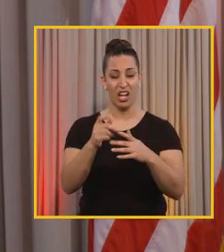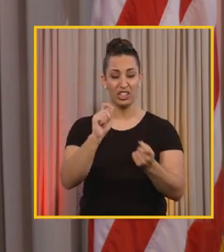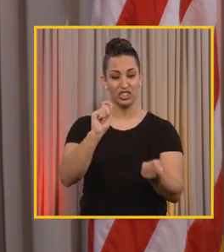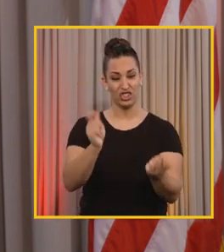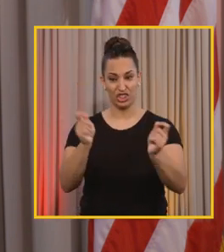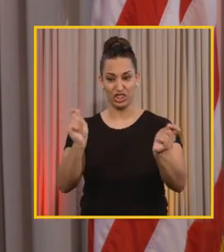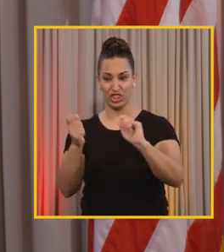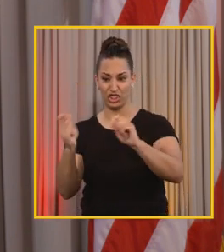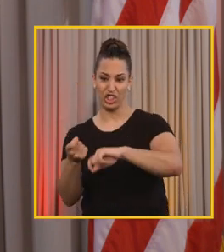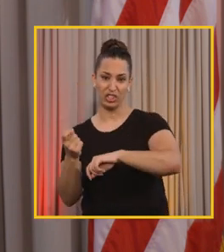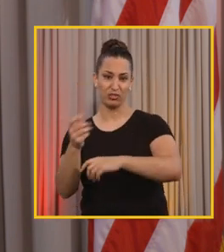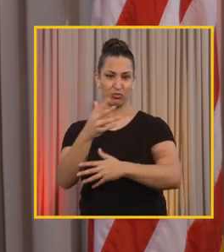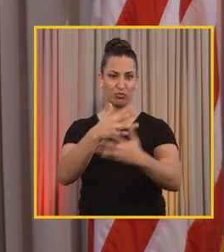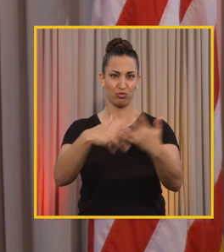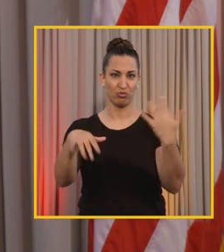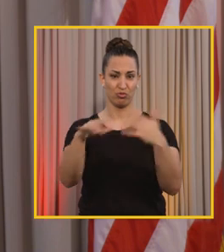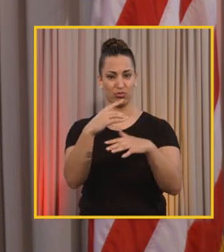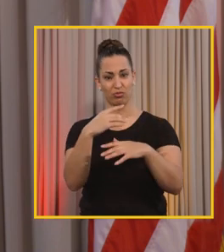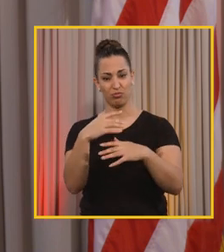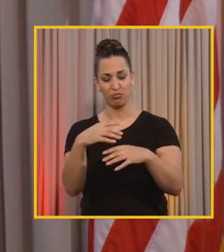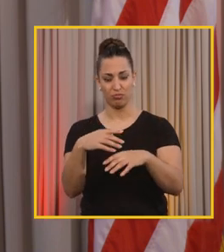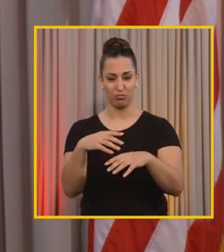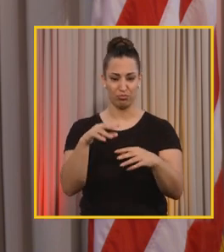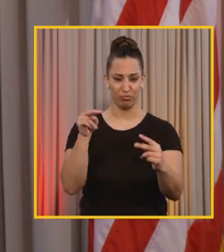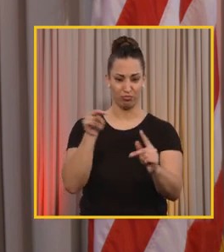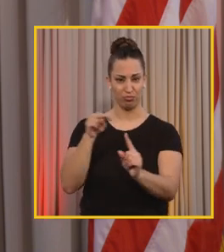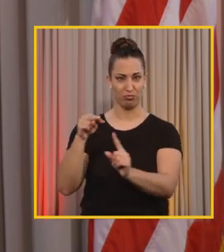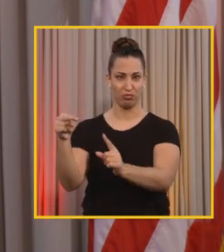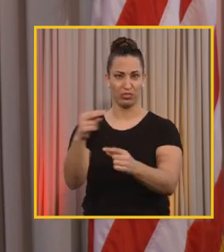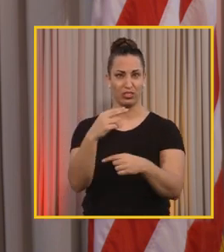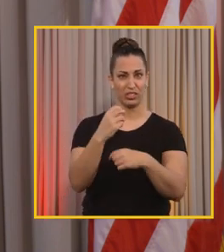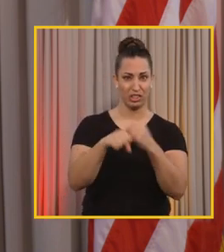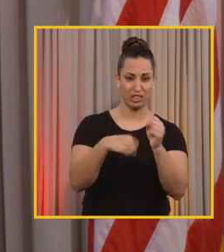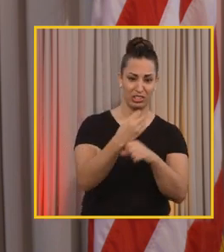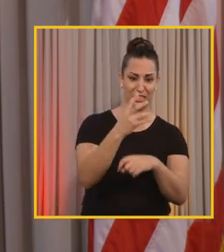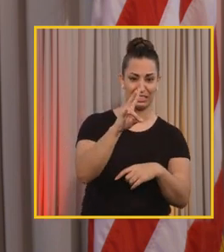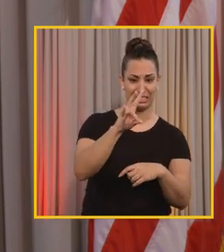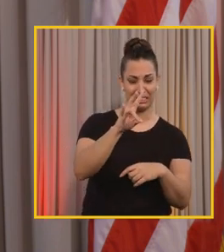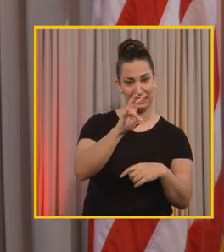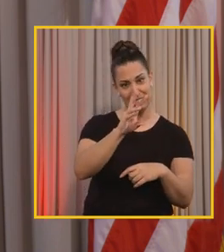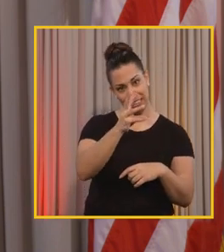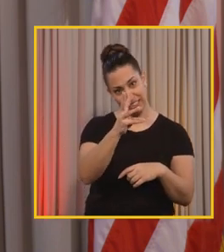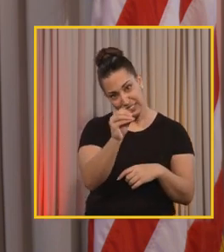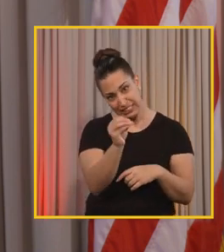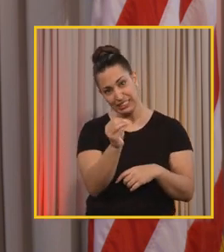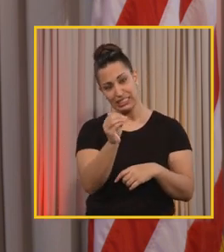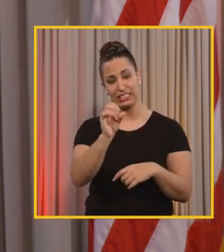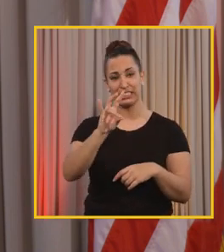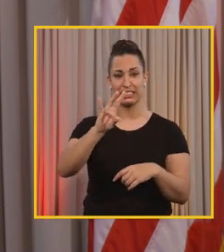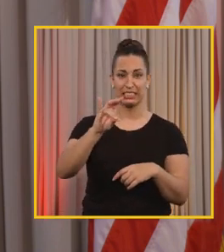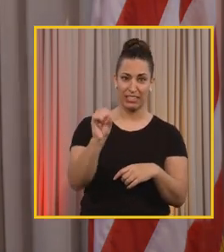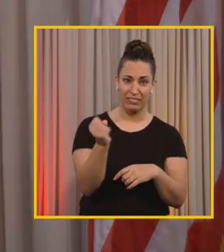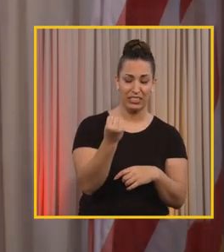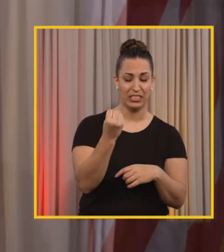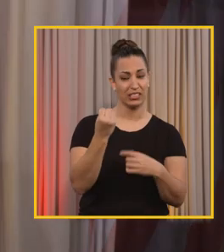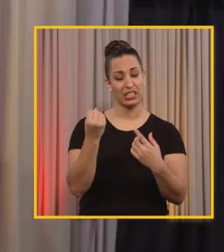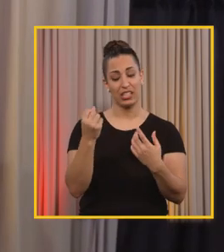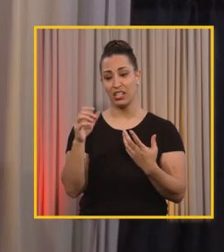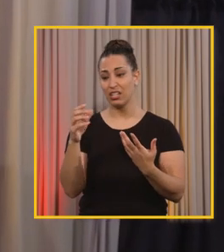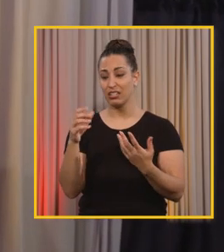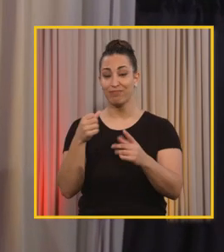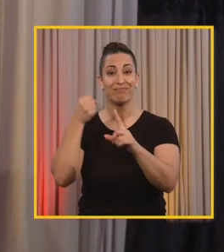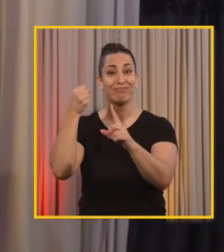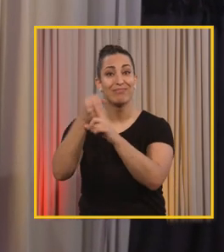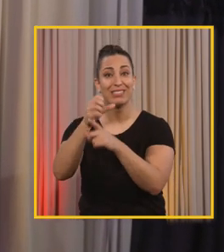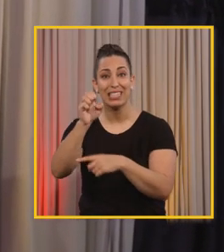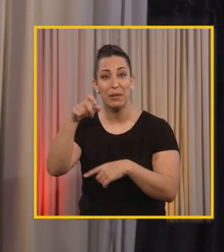and the Cold War, to the social progress of the 1960s and 70s, and on